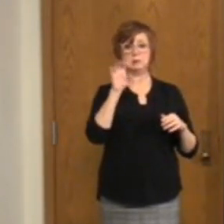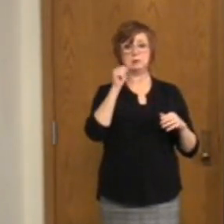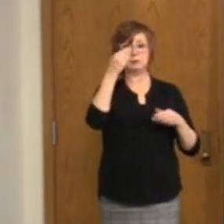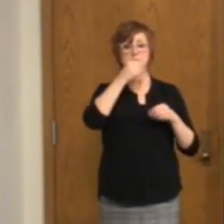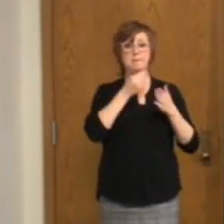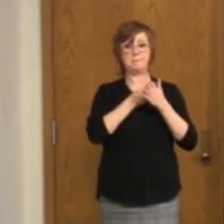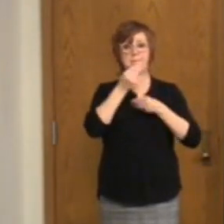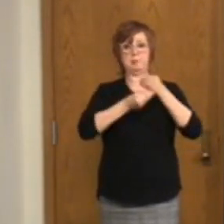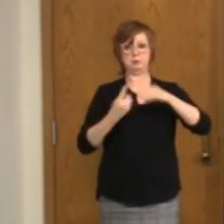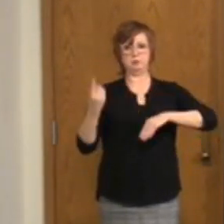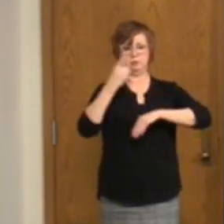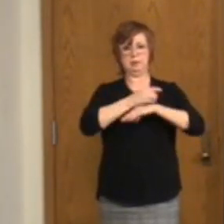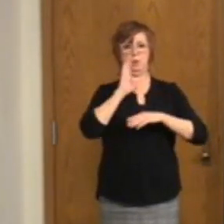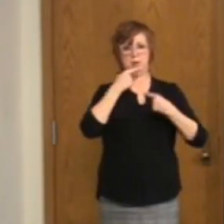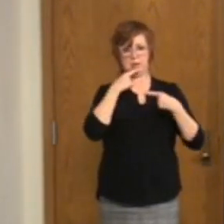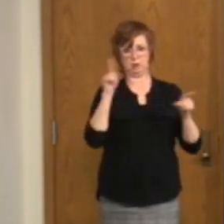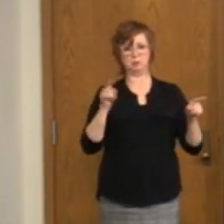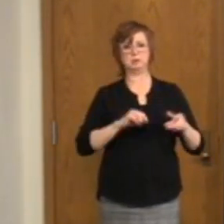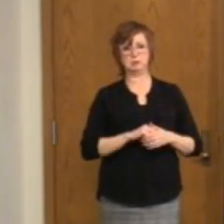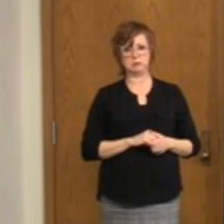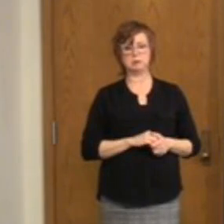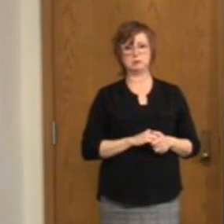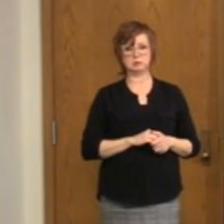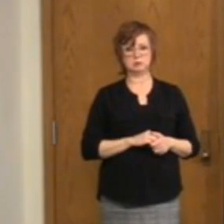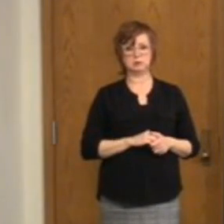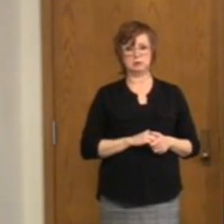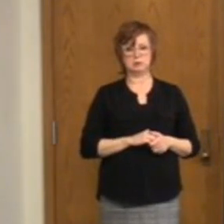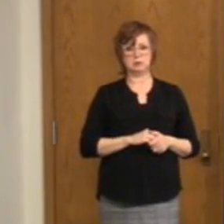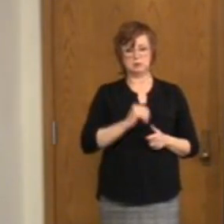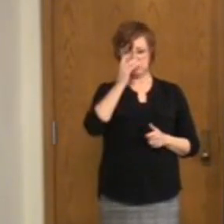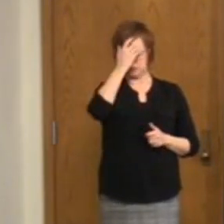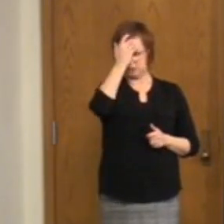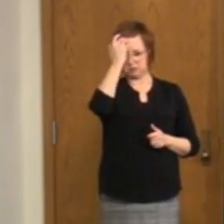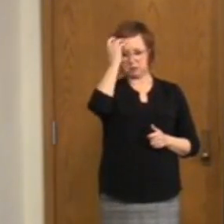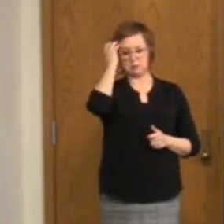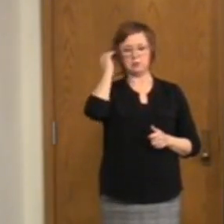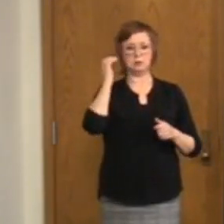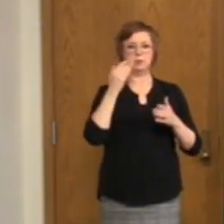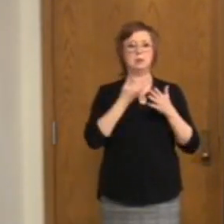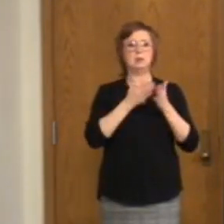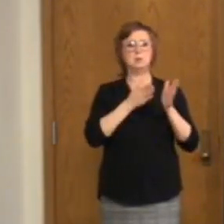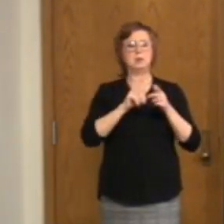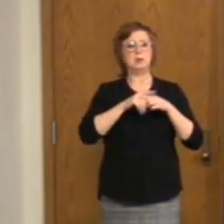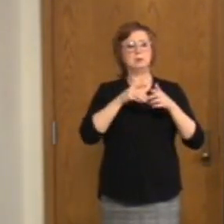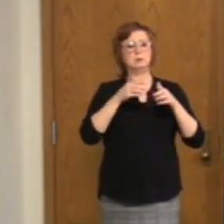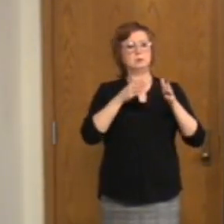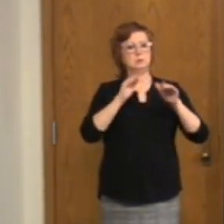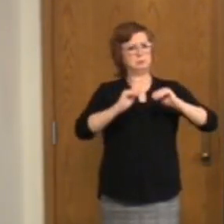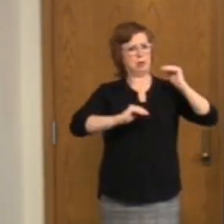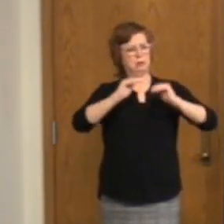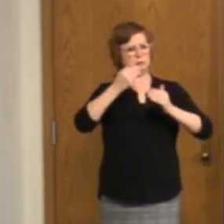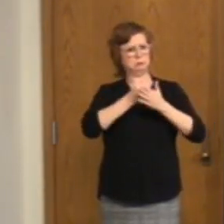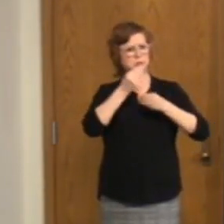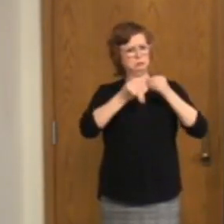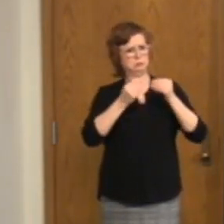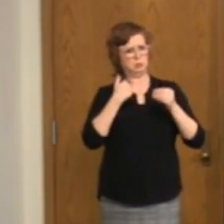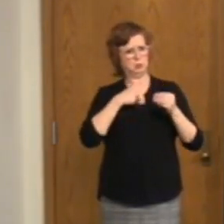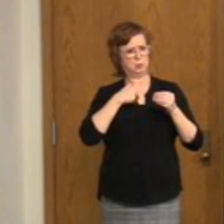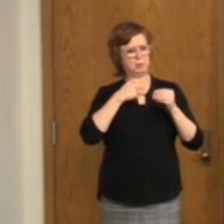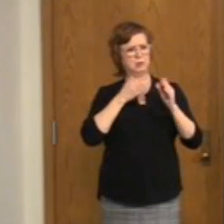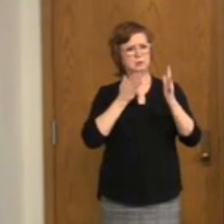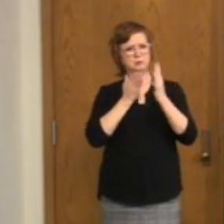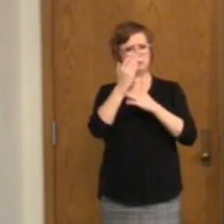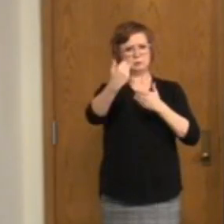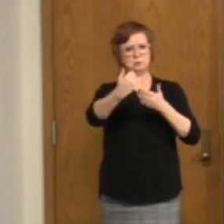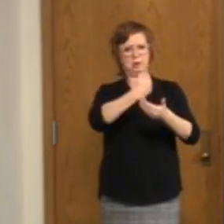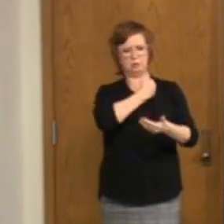on budget day with respect to our plan to balance the budget. We've been very free, open, and transparent with our